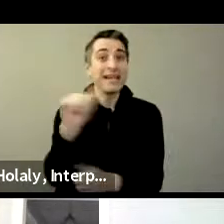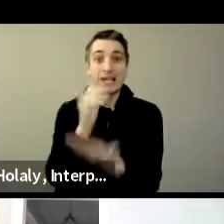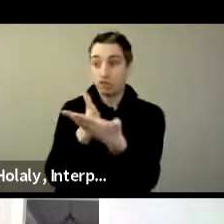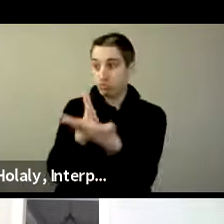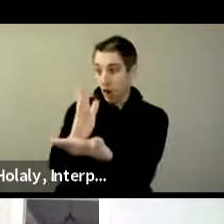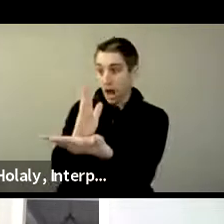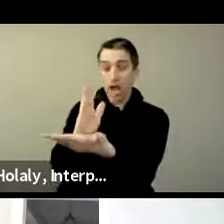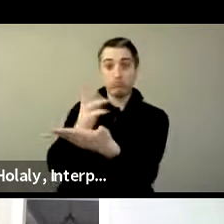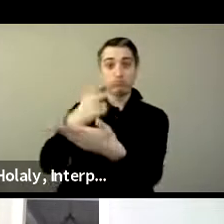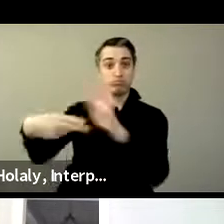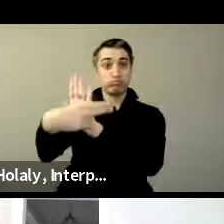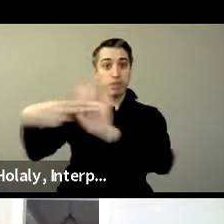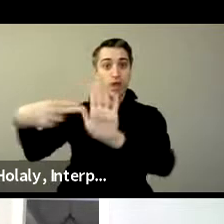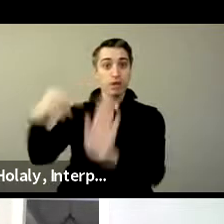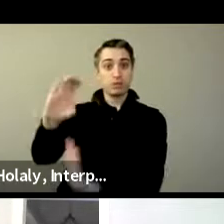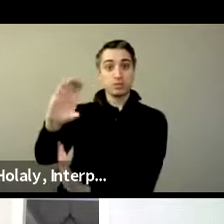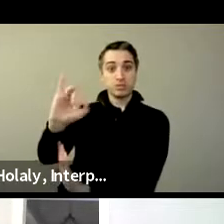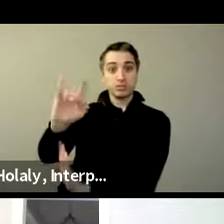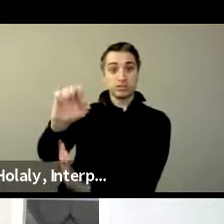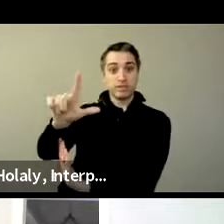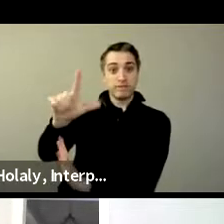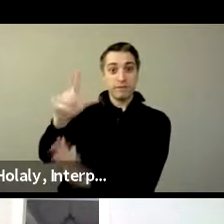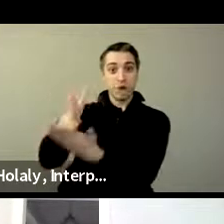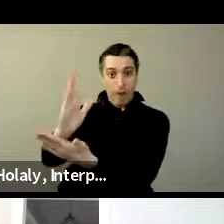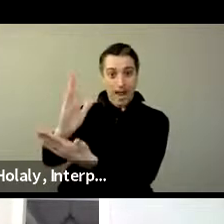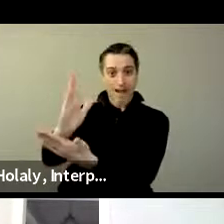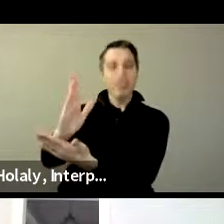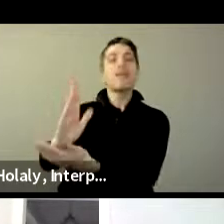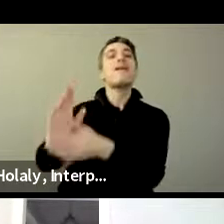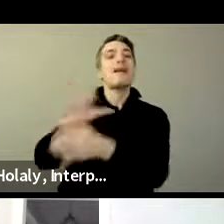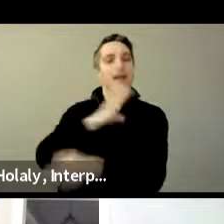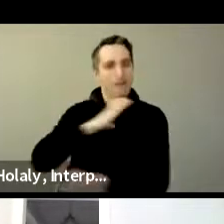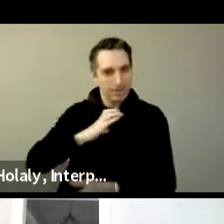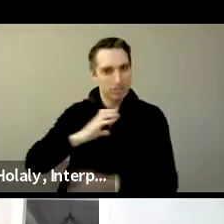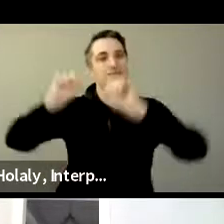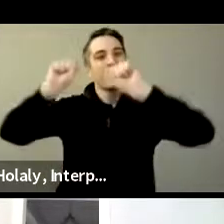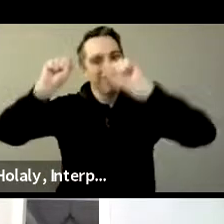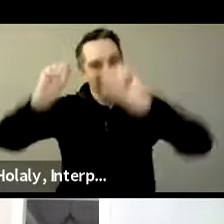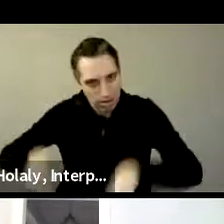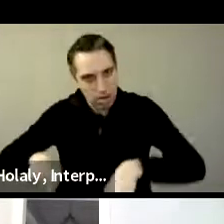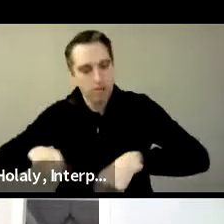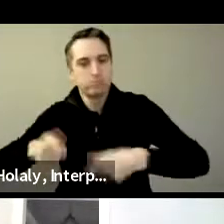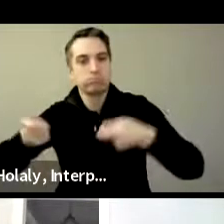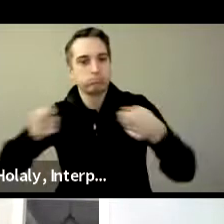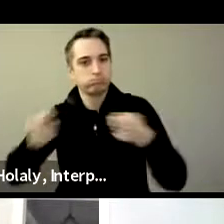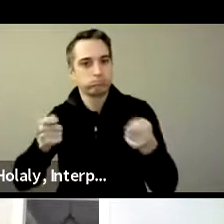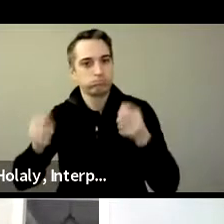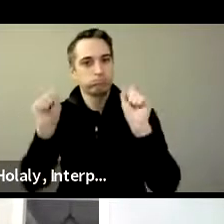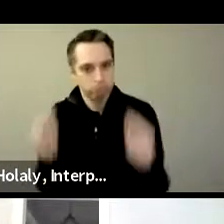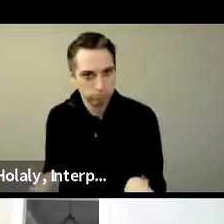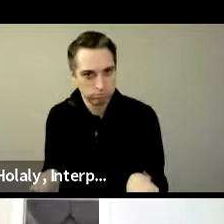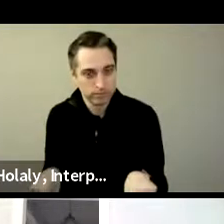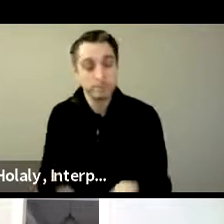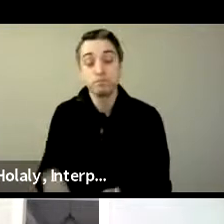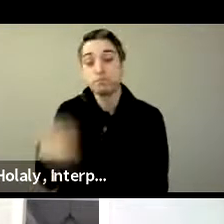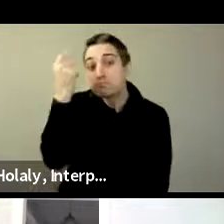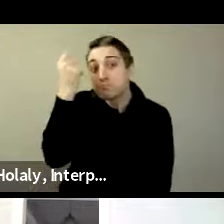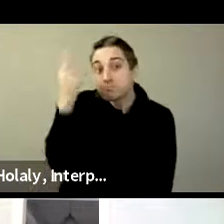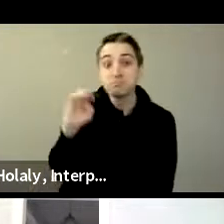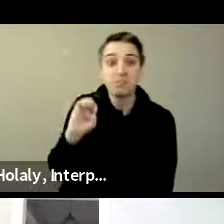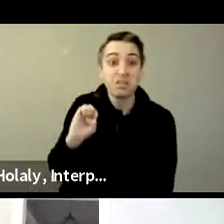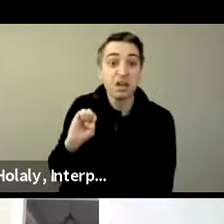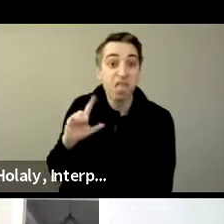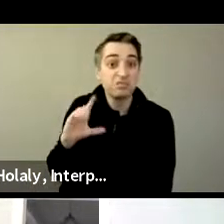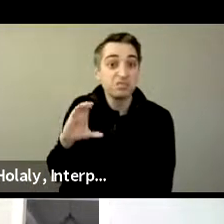falls within the jurisdiction of the commission. For example, there's nothing in the Elliott Larson Civil Rights